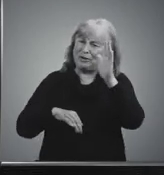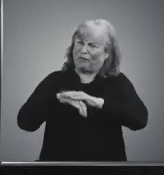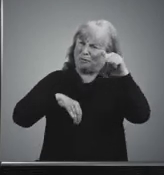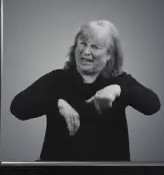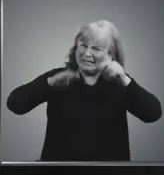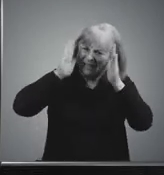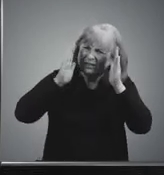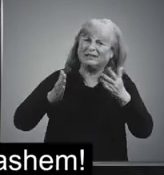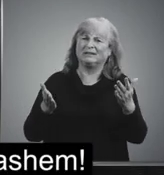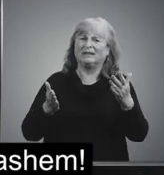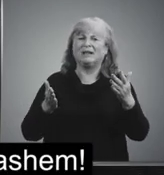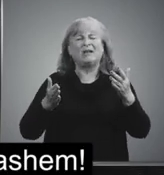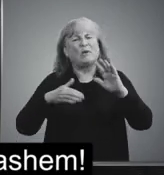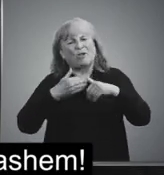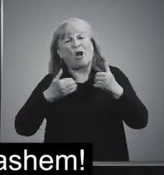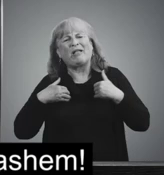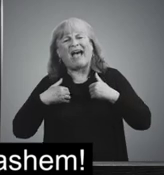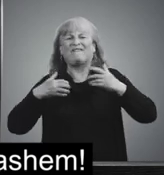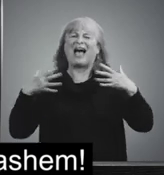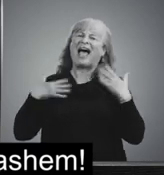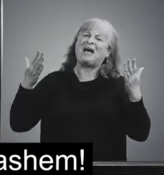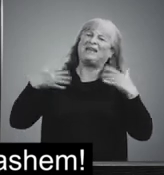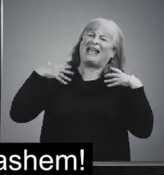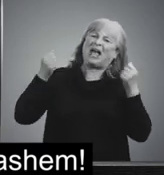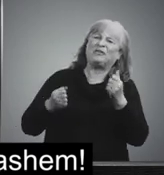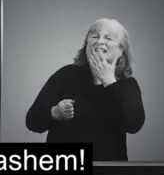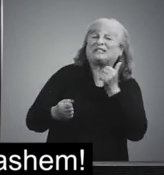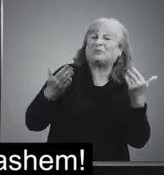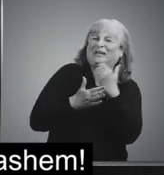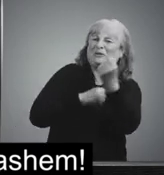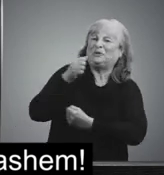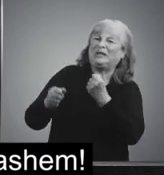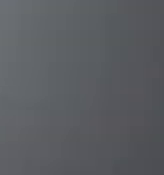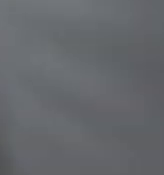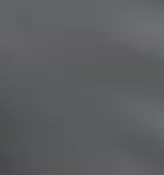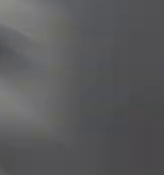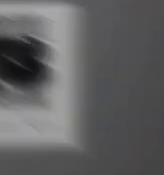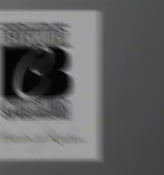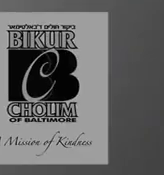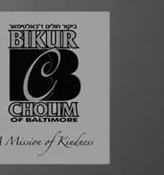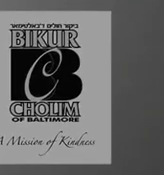Thank you for heeding this call. May we all have a sweet, happy, and healthy New Year, Be'ezras Hashem.